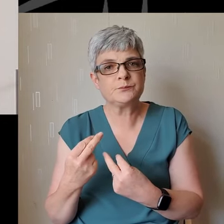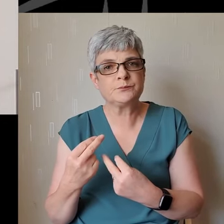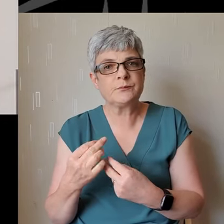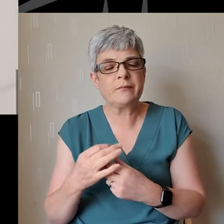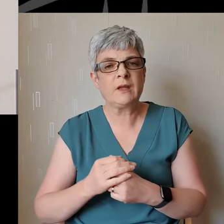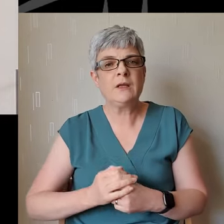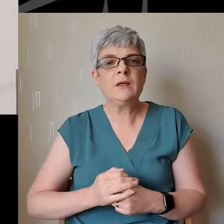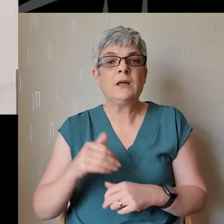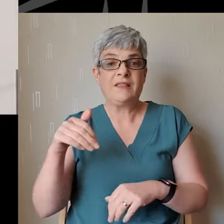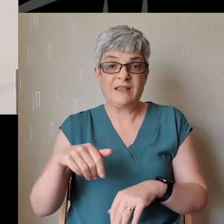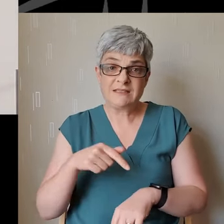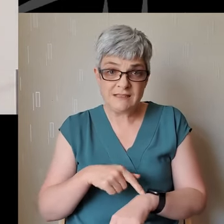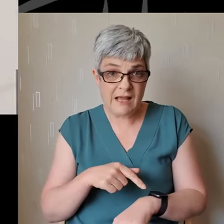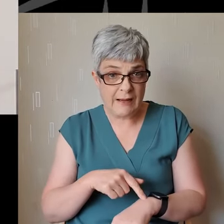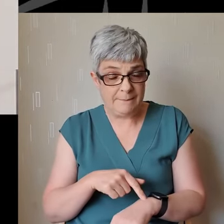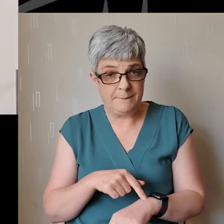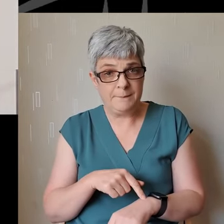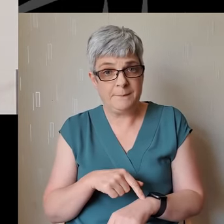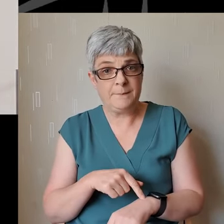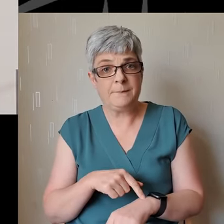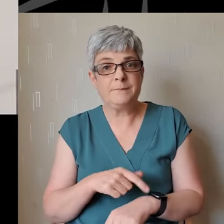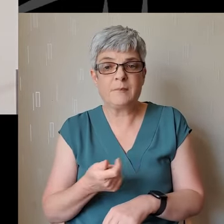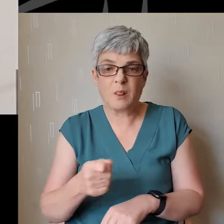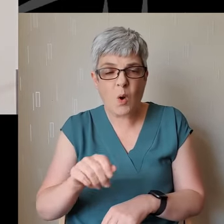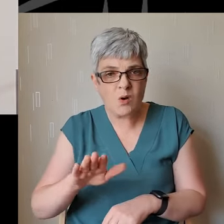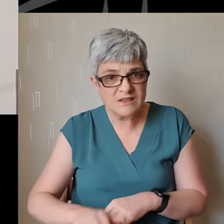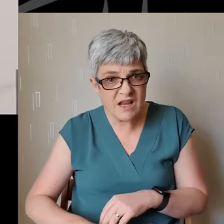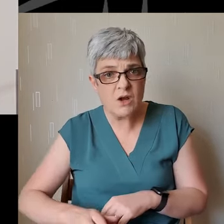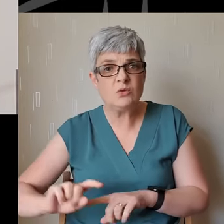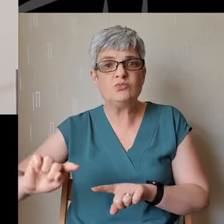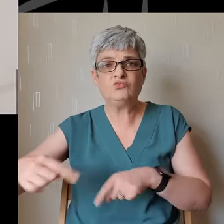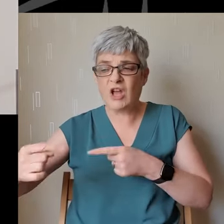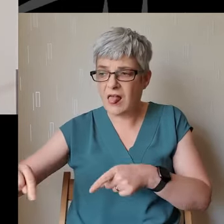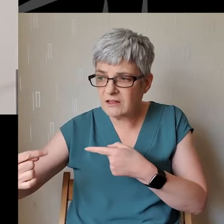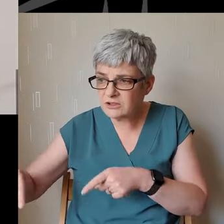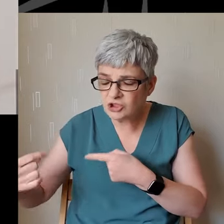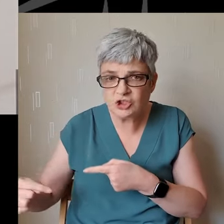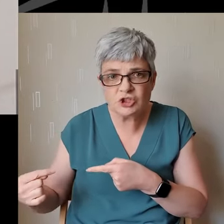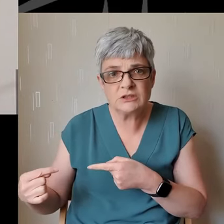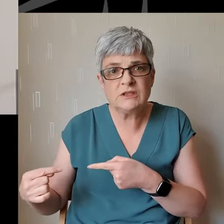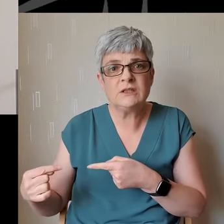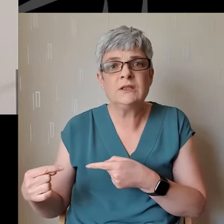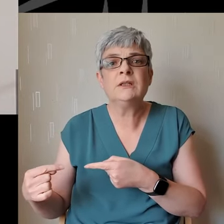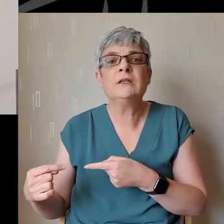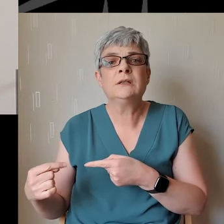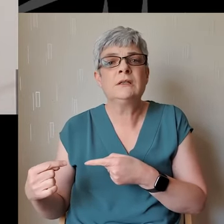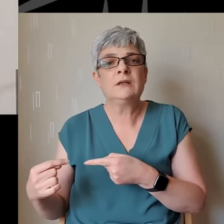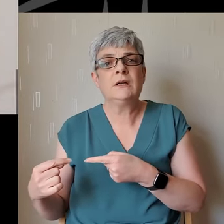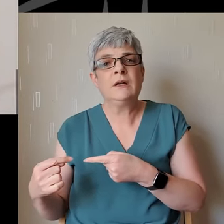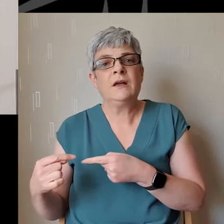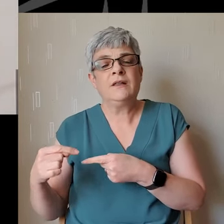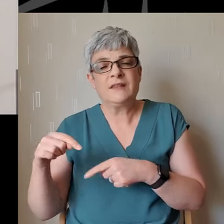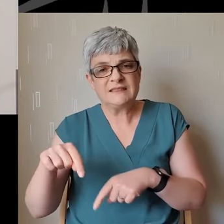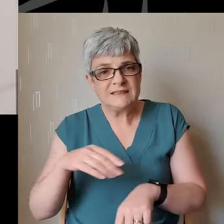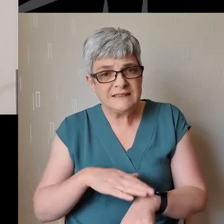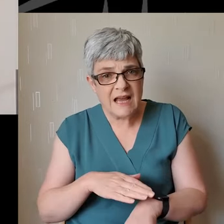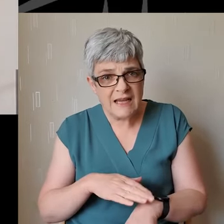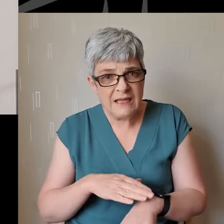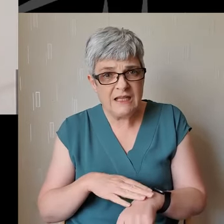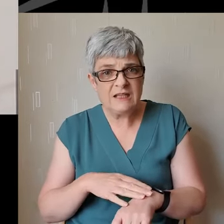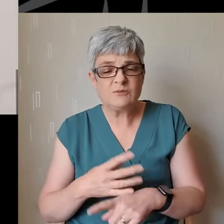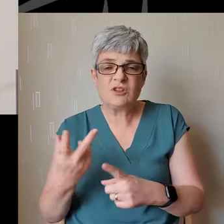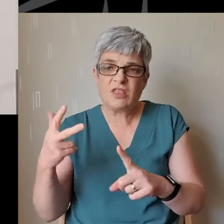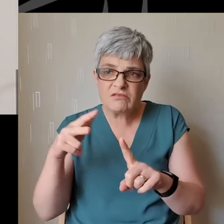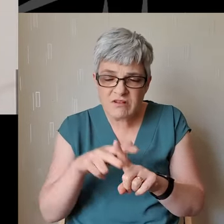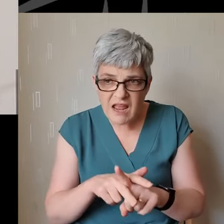And in this time of lockdown, of challenges right, left, and center, this time when there's been threats